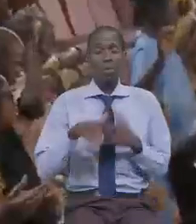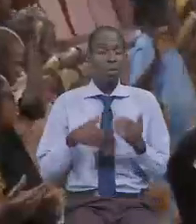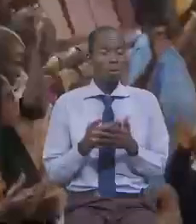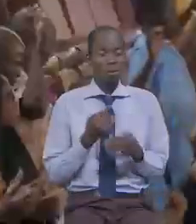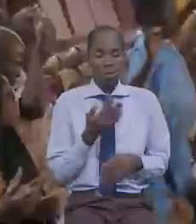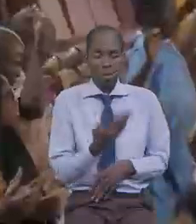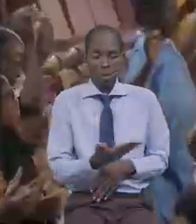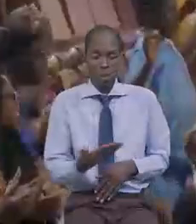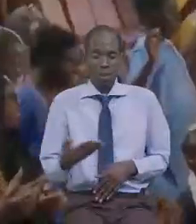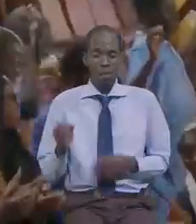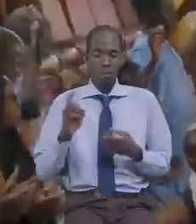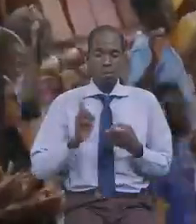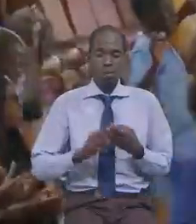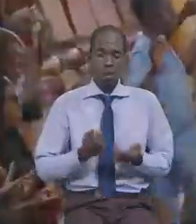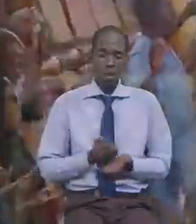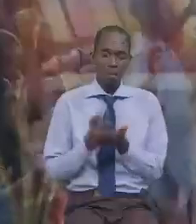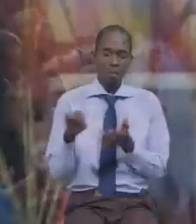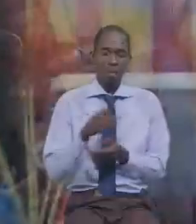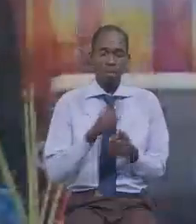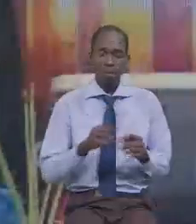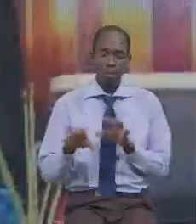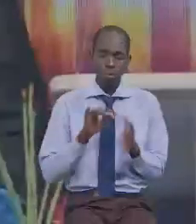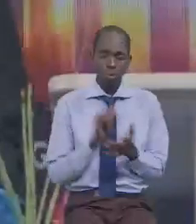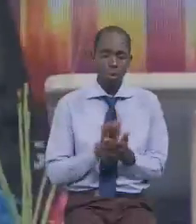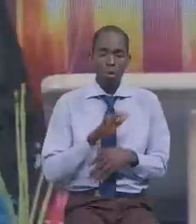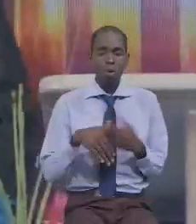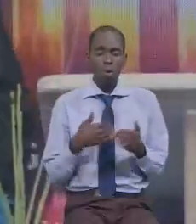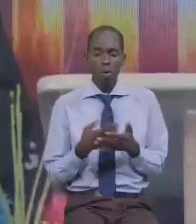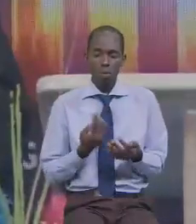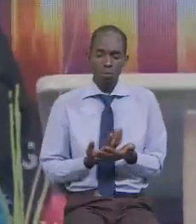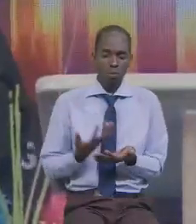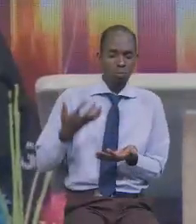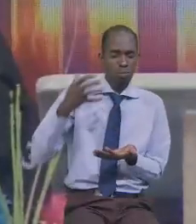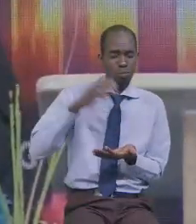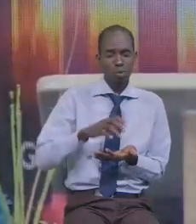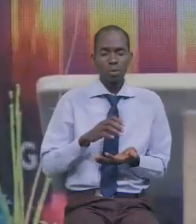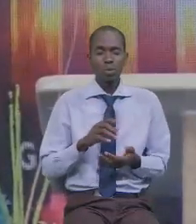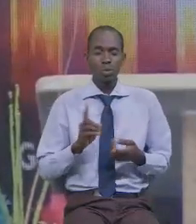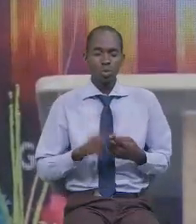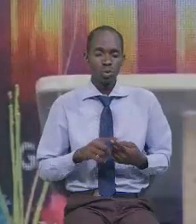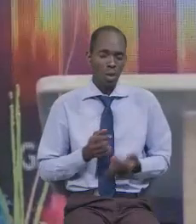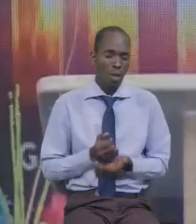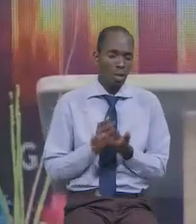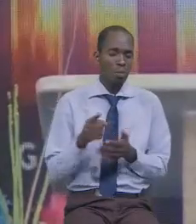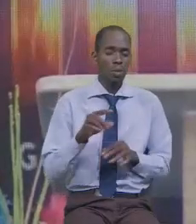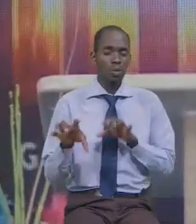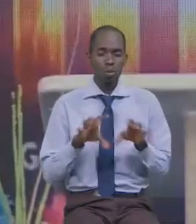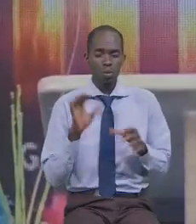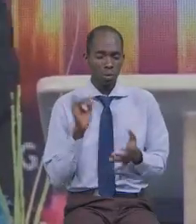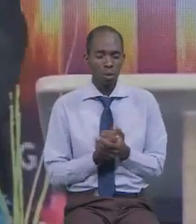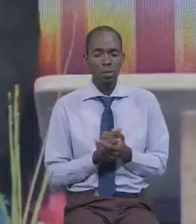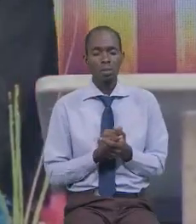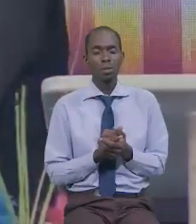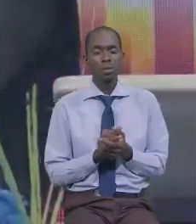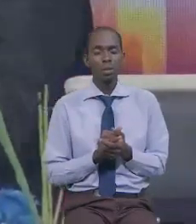do that, all the riches to do that, all the thirst and the passion to do that,